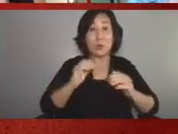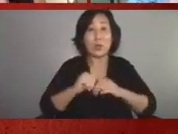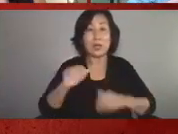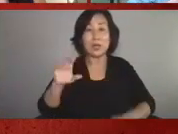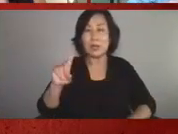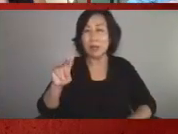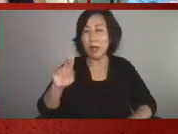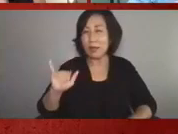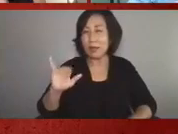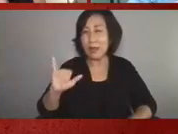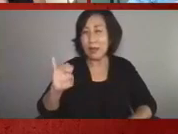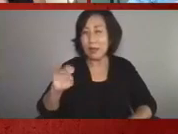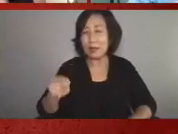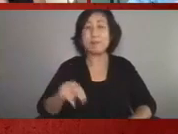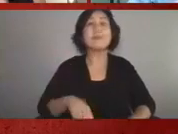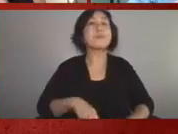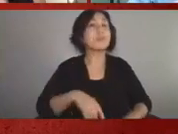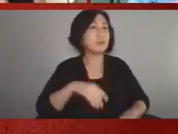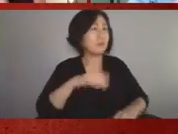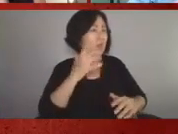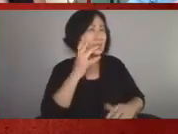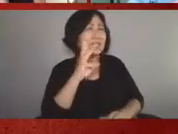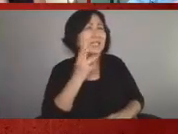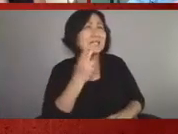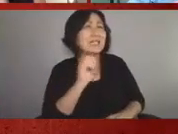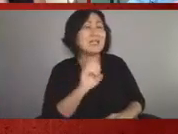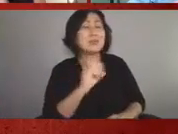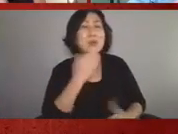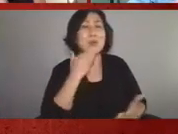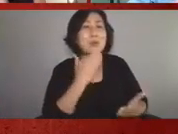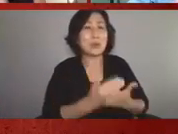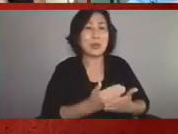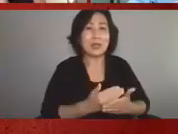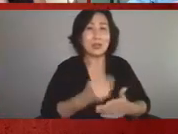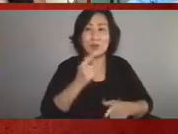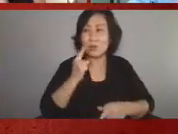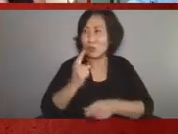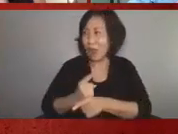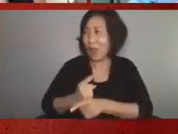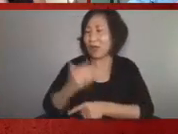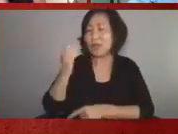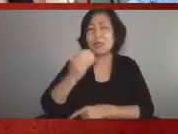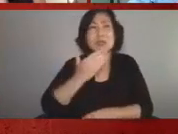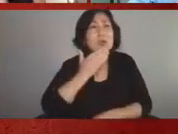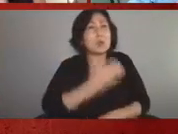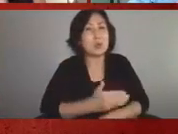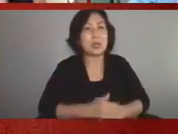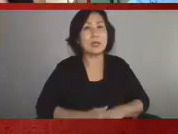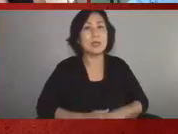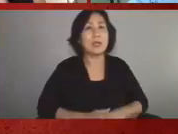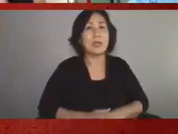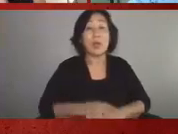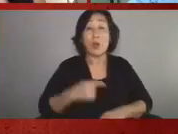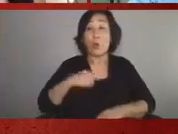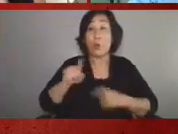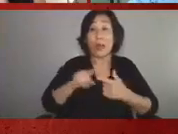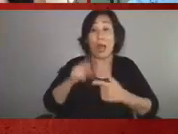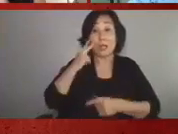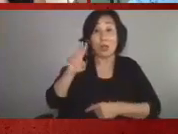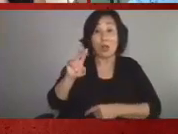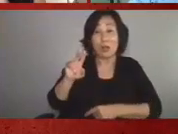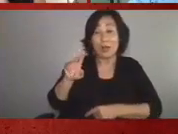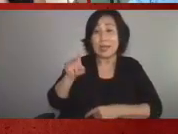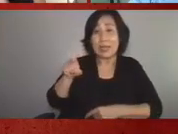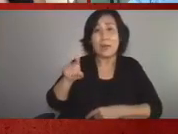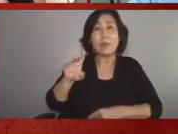Yen, wow. When he was in that just parade. so good. Yes, right? Just so good. Just such a and I saw him in